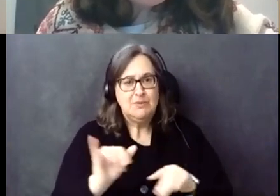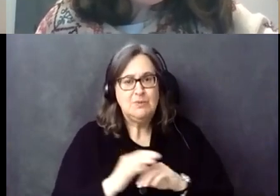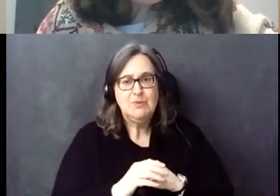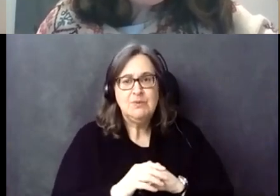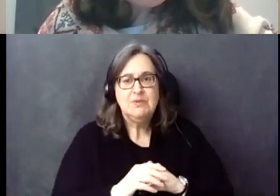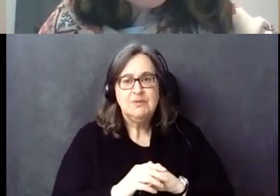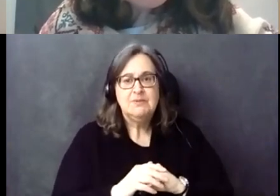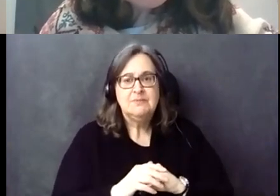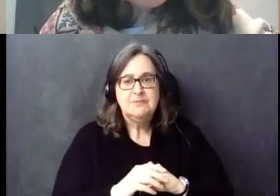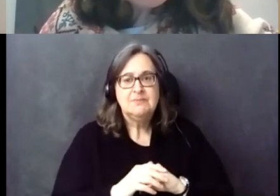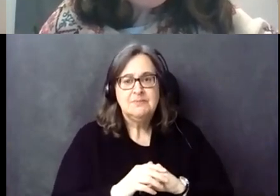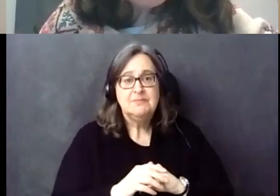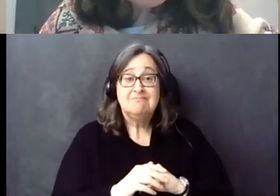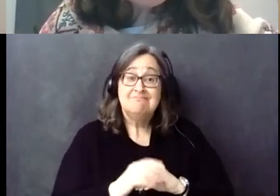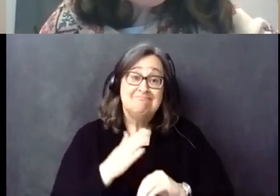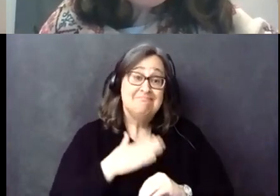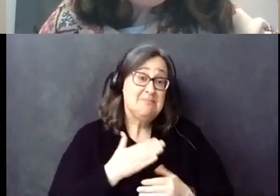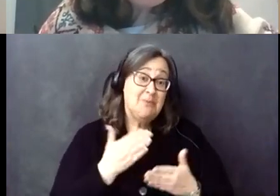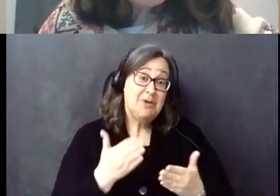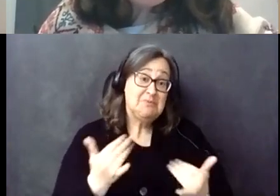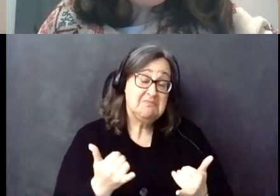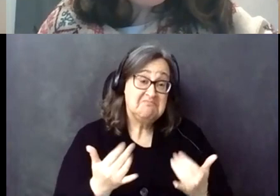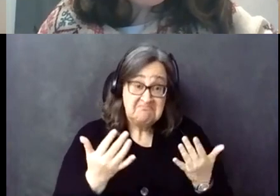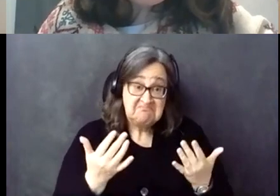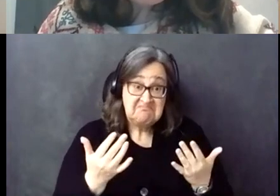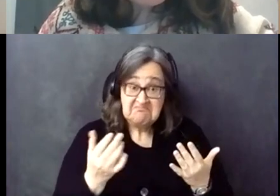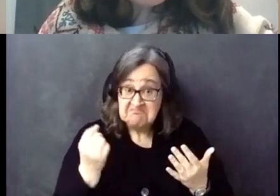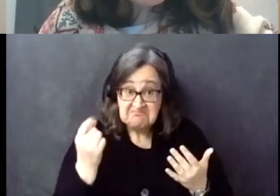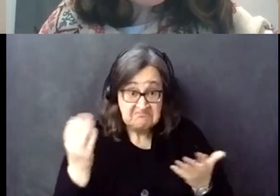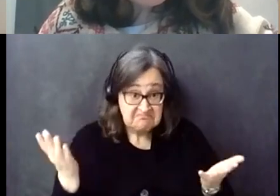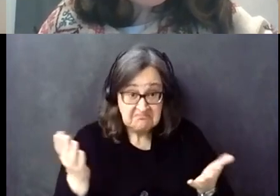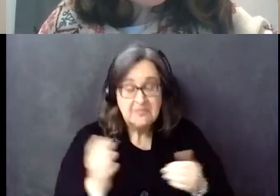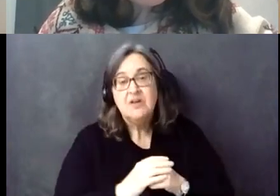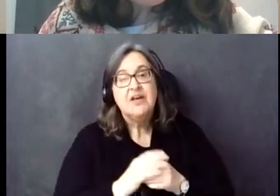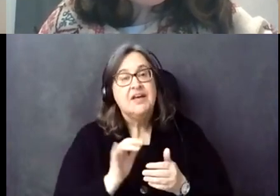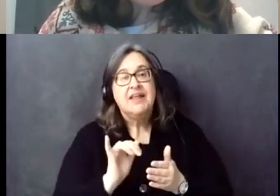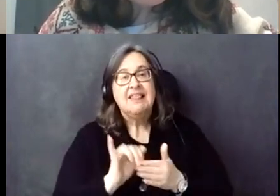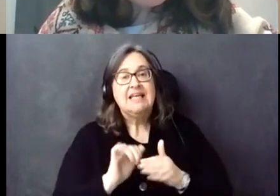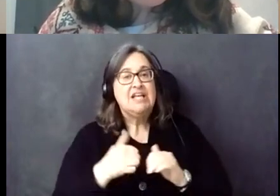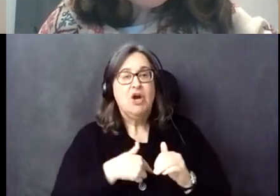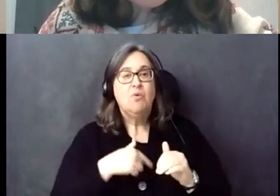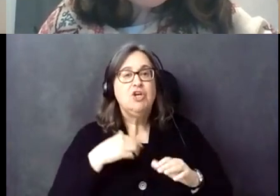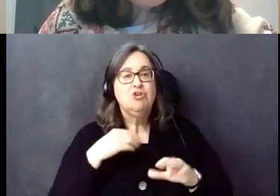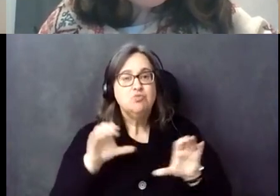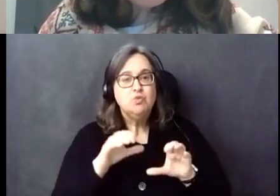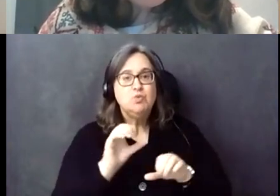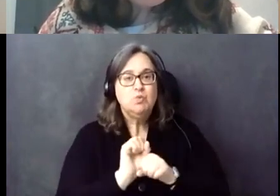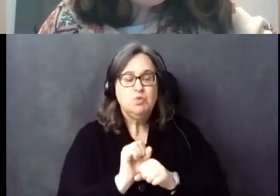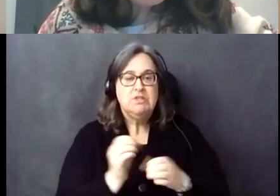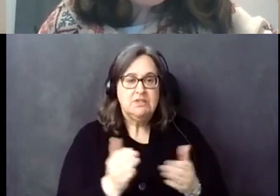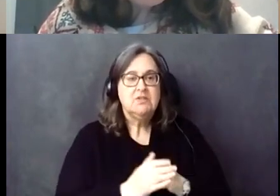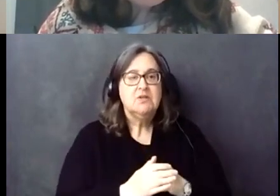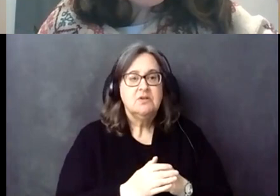I can recommend to you guys, you know, if that makes sense to you all. I mean, that's basically how we get things done. you